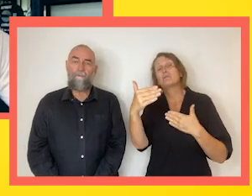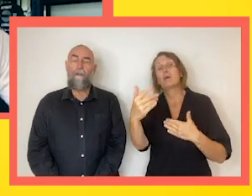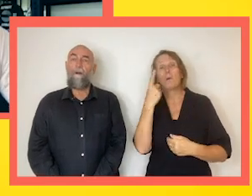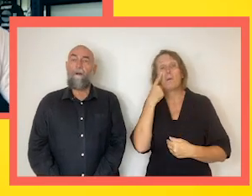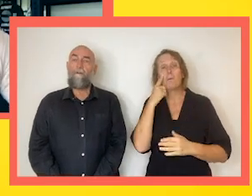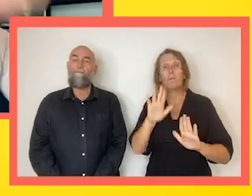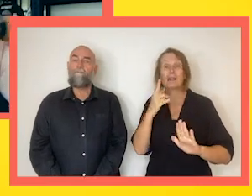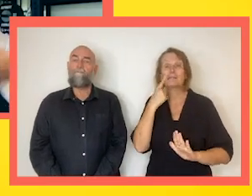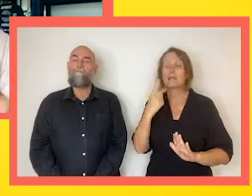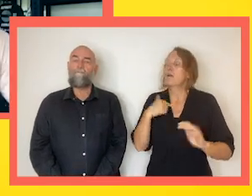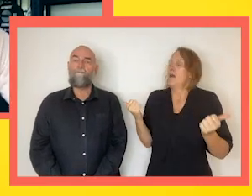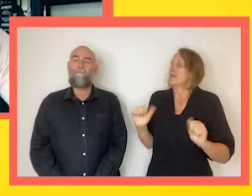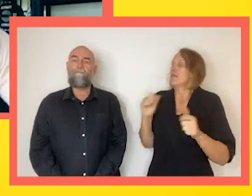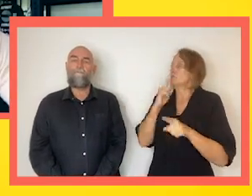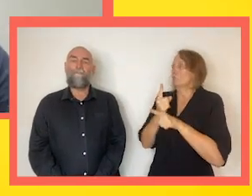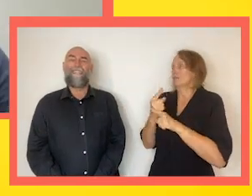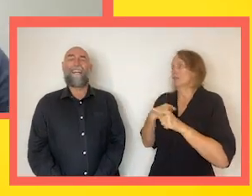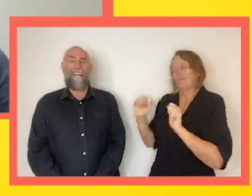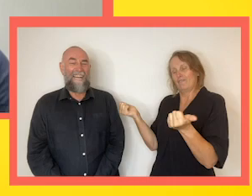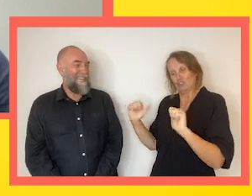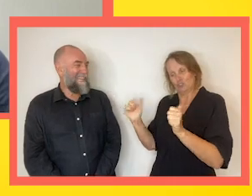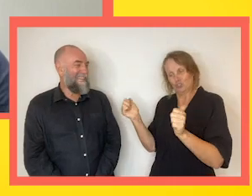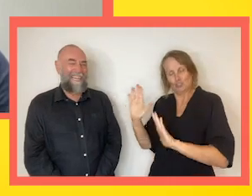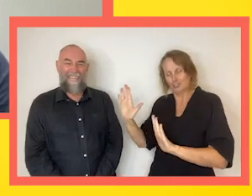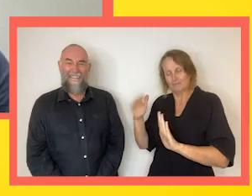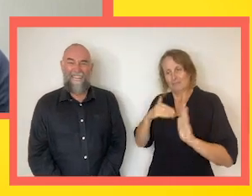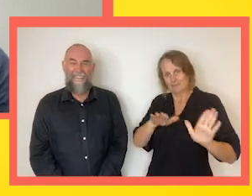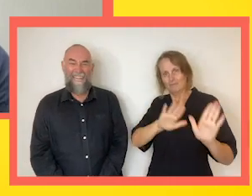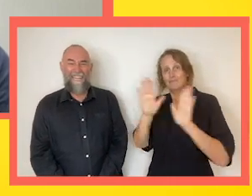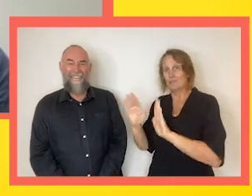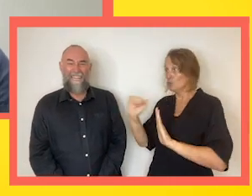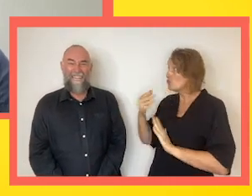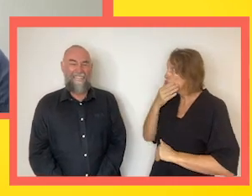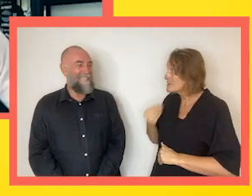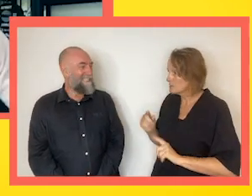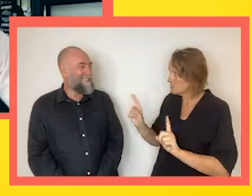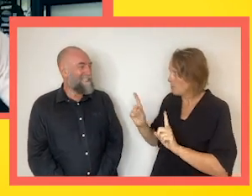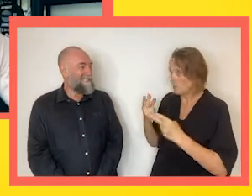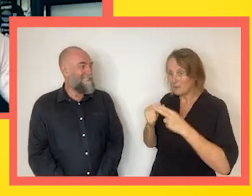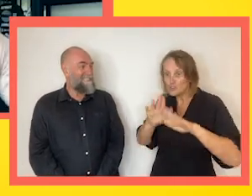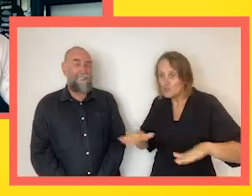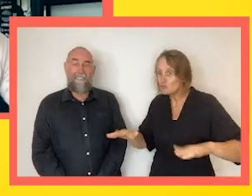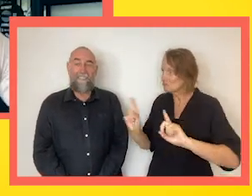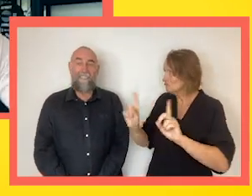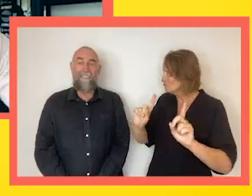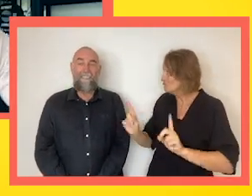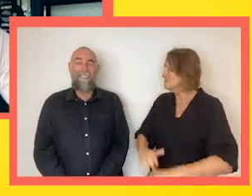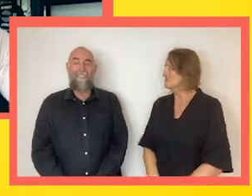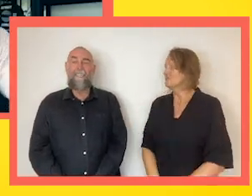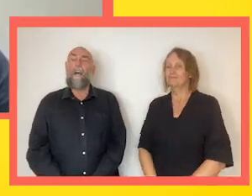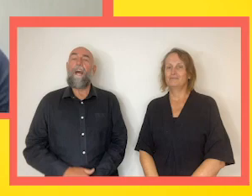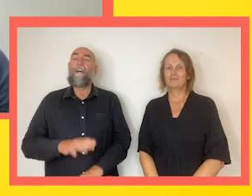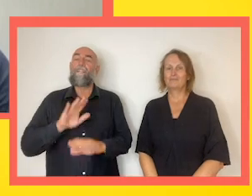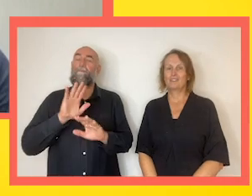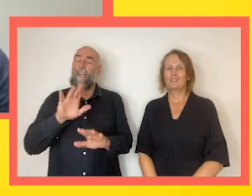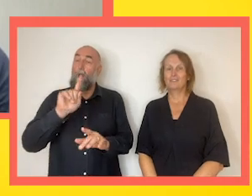Paris. But that's enough about me, Kurt. Let's just get me off here. How was your Chrissy, mate? How did you go with all the Rascals? I'm not